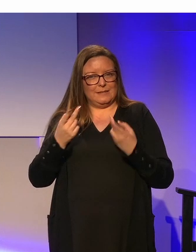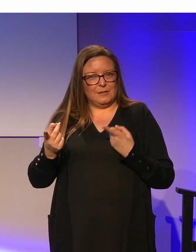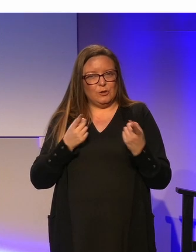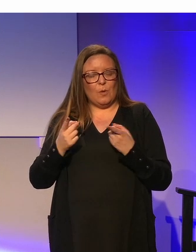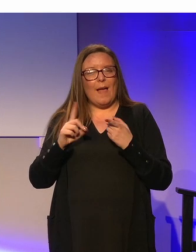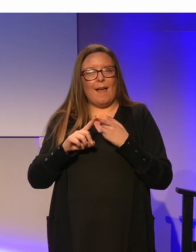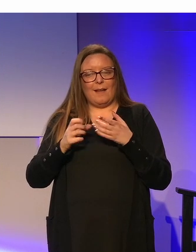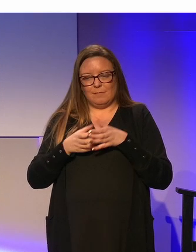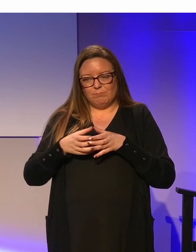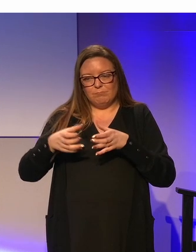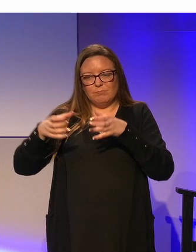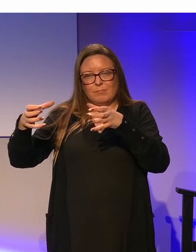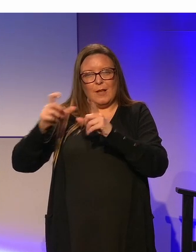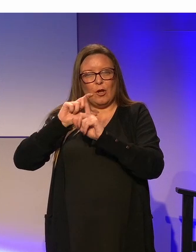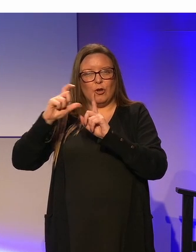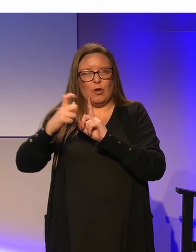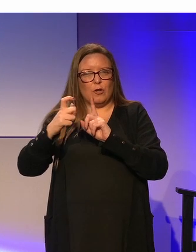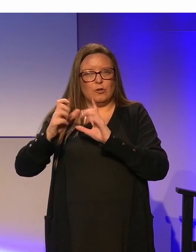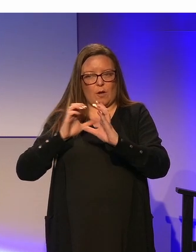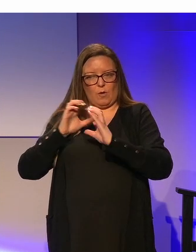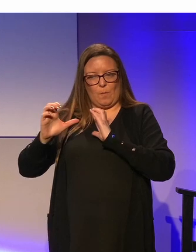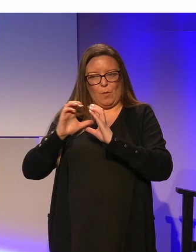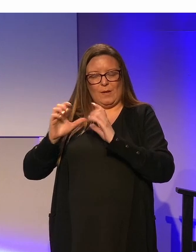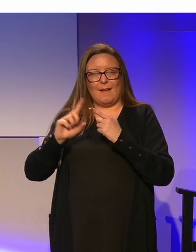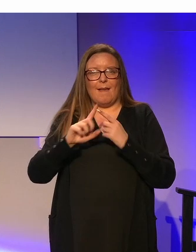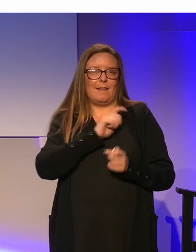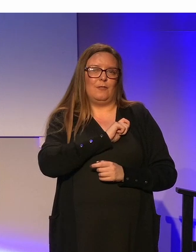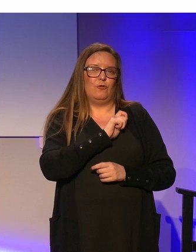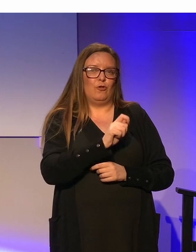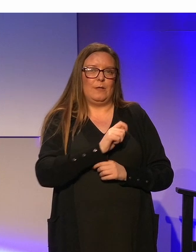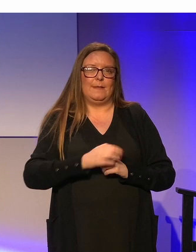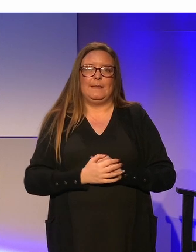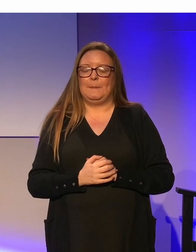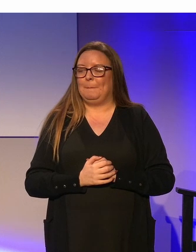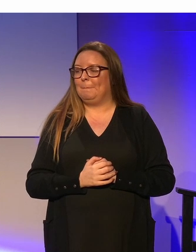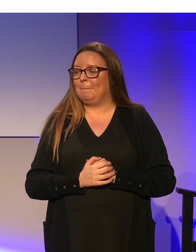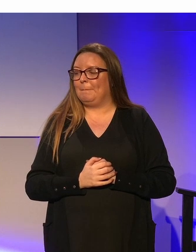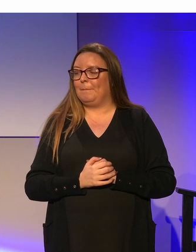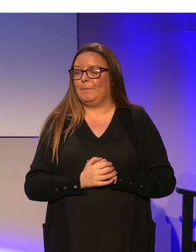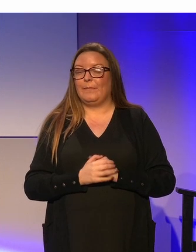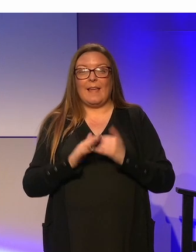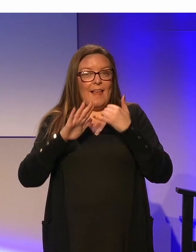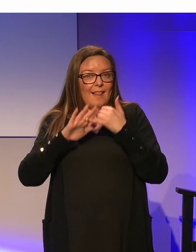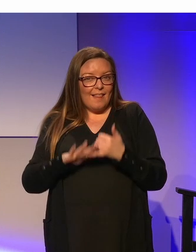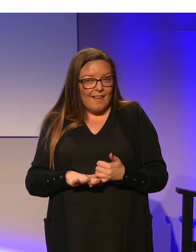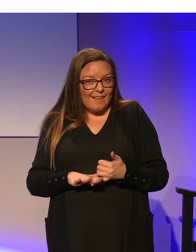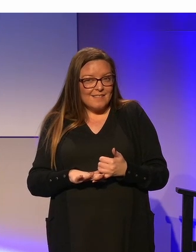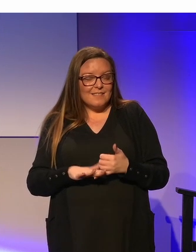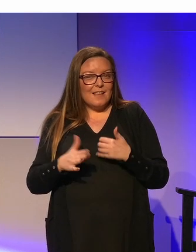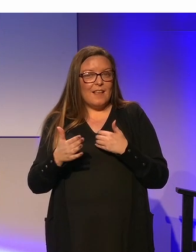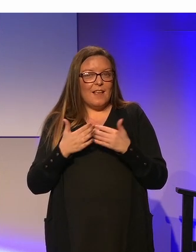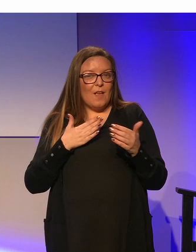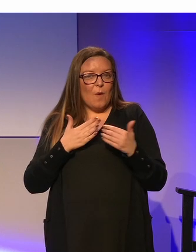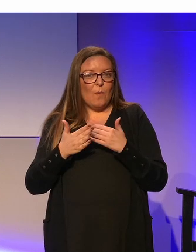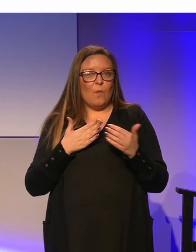growing culture of communication and trust. So finally, what are